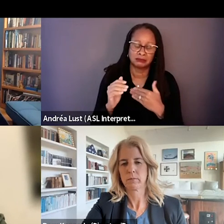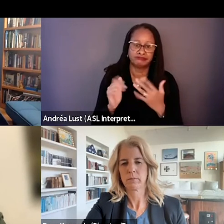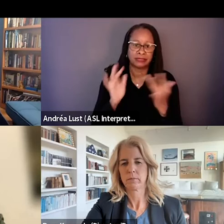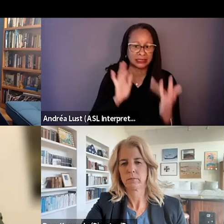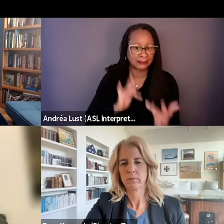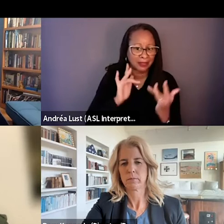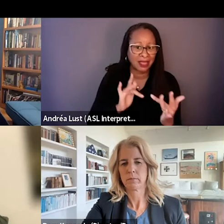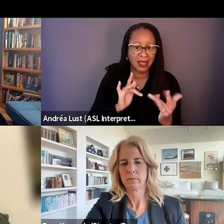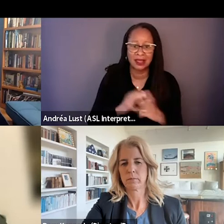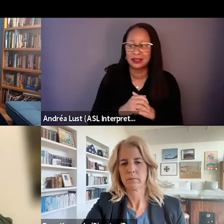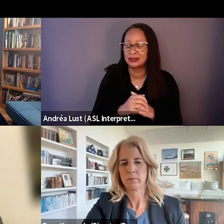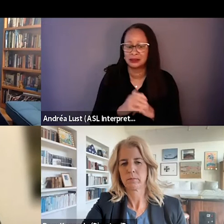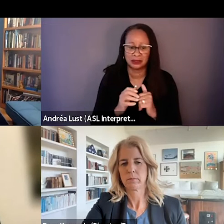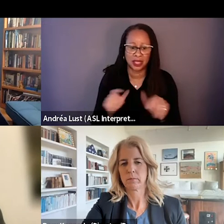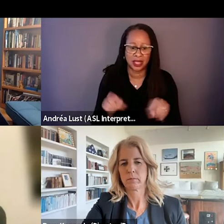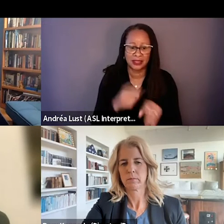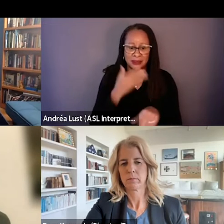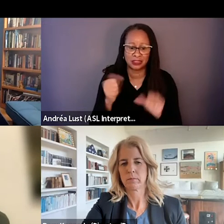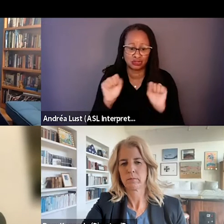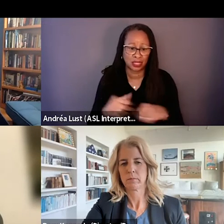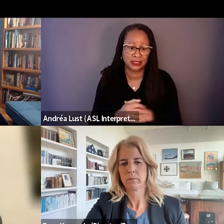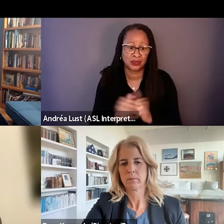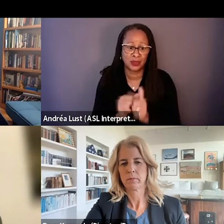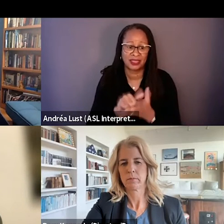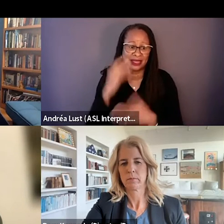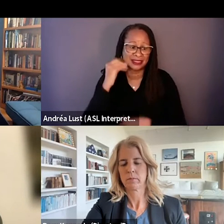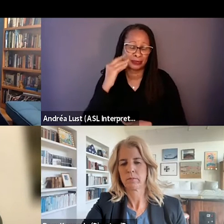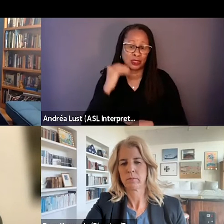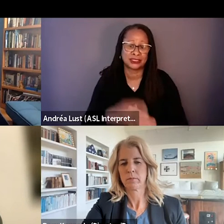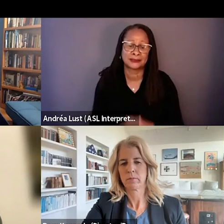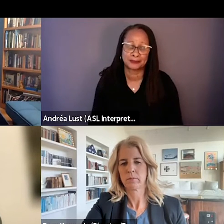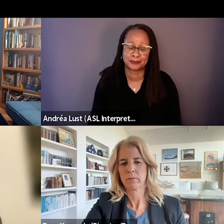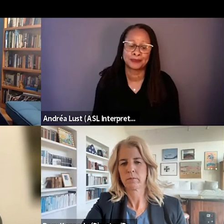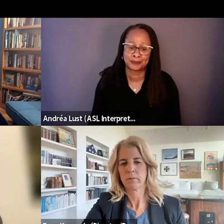empathize as best as you can with that experience.